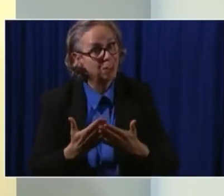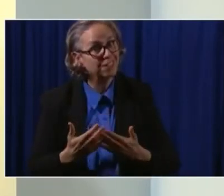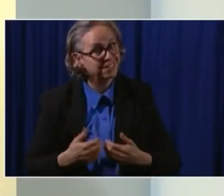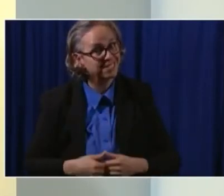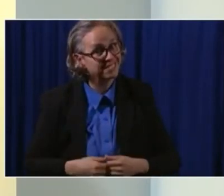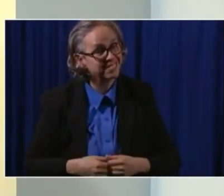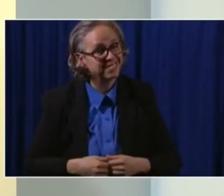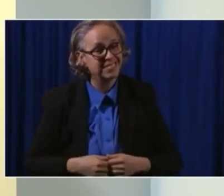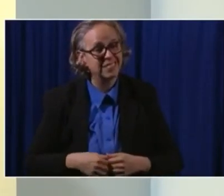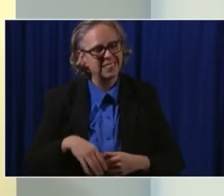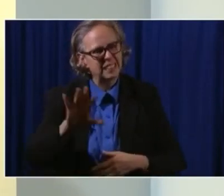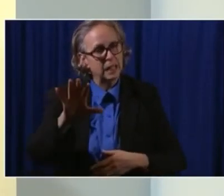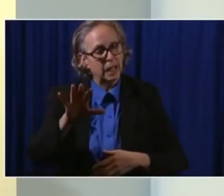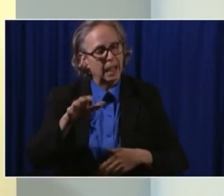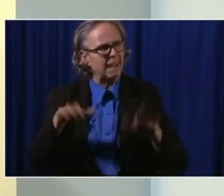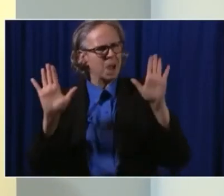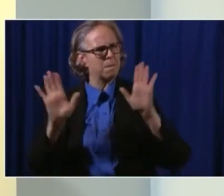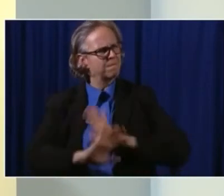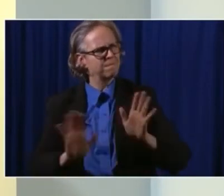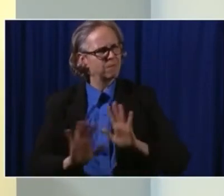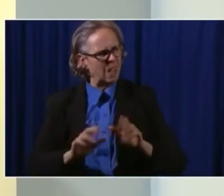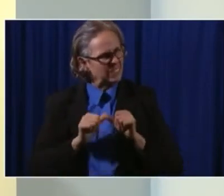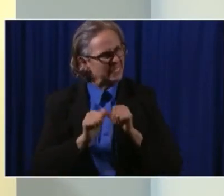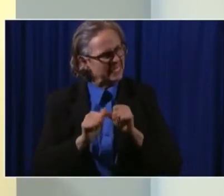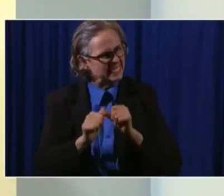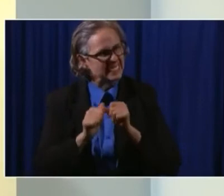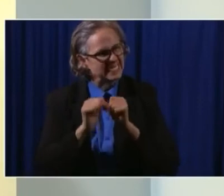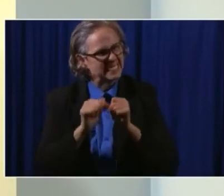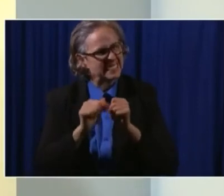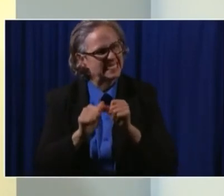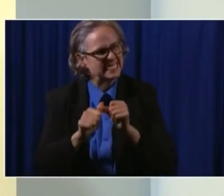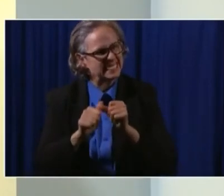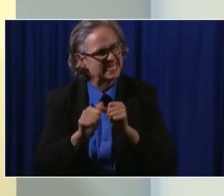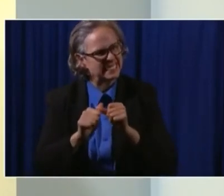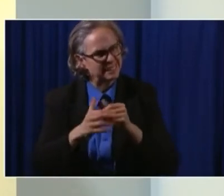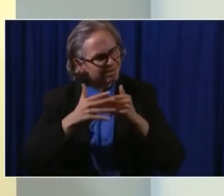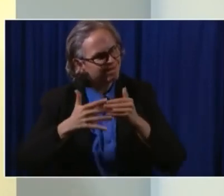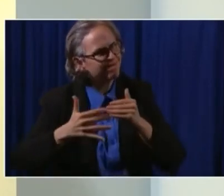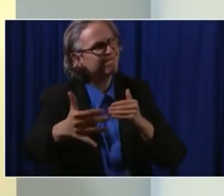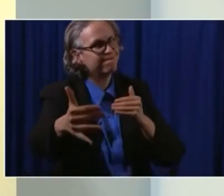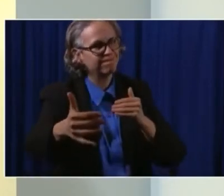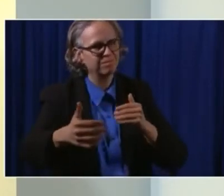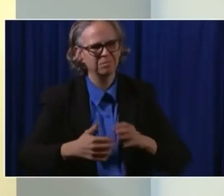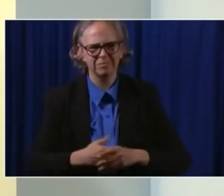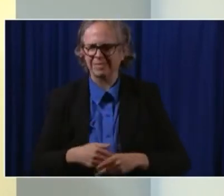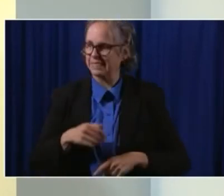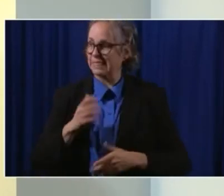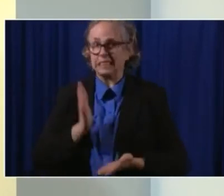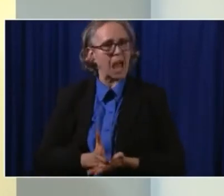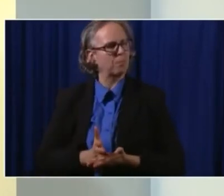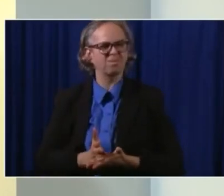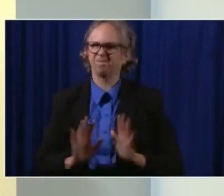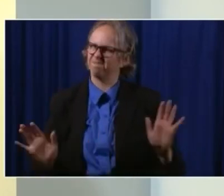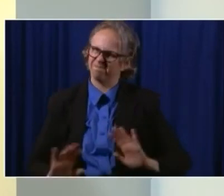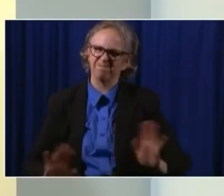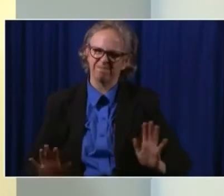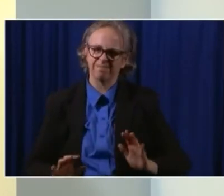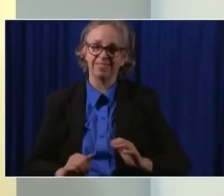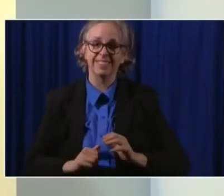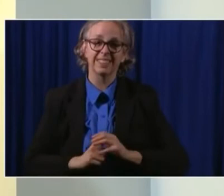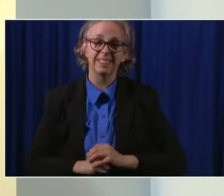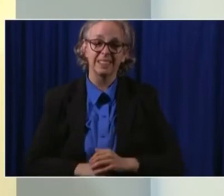it. Keep doing the things that are going to allow people to go back to work, to make sure we slow the spread. Governor's issued a number of